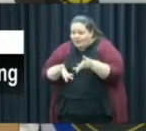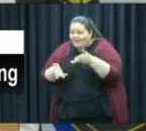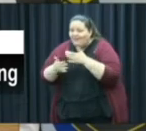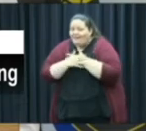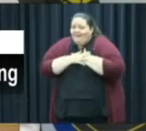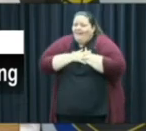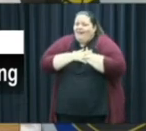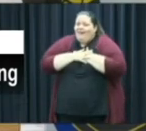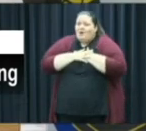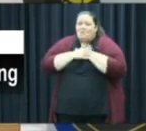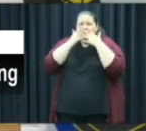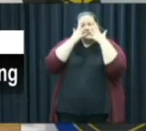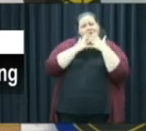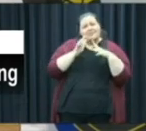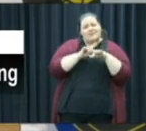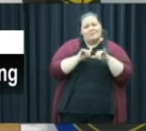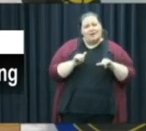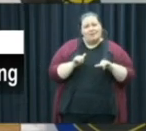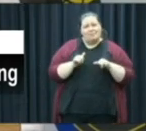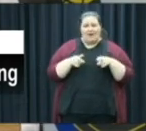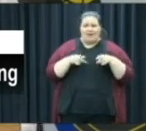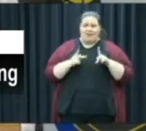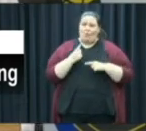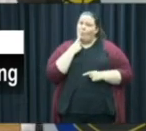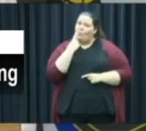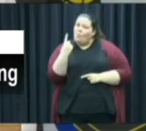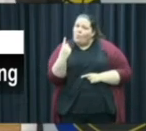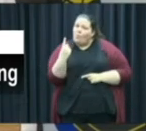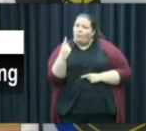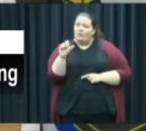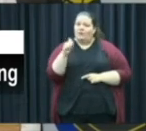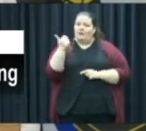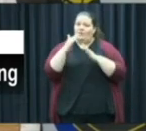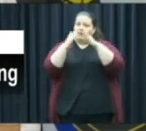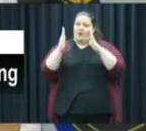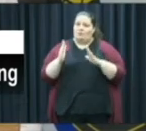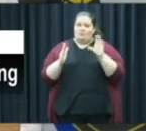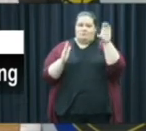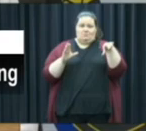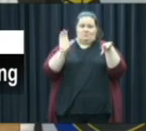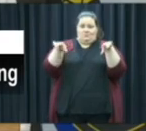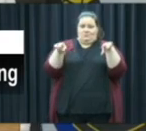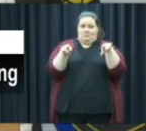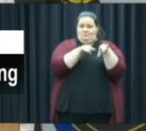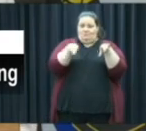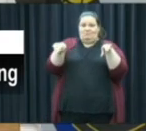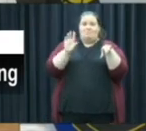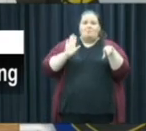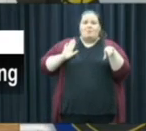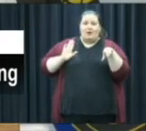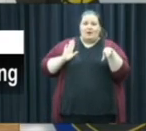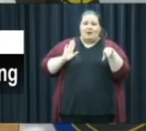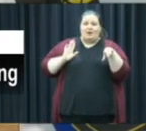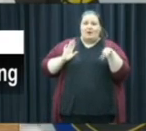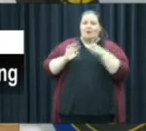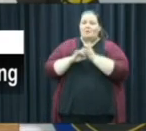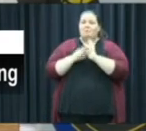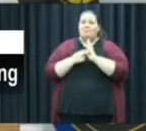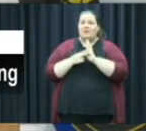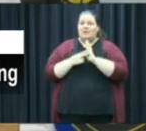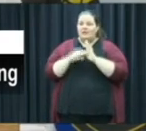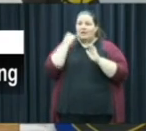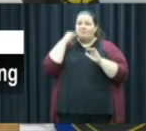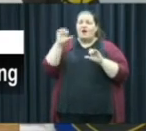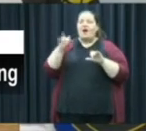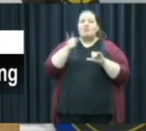as well. The 2-household bubble doesn't stretch far enough to include every grandparent who is missing their grandchildren. En fin de semaine,